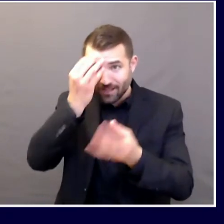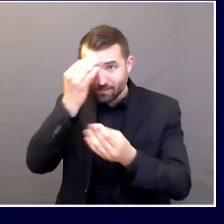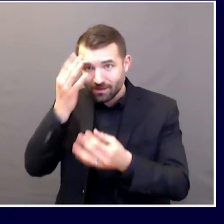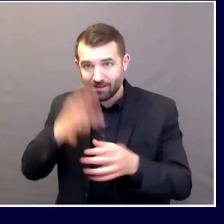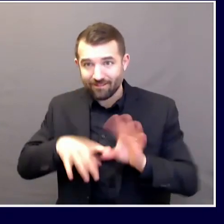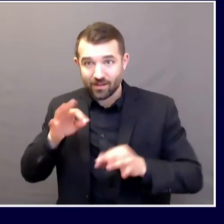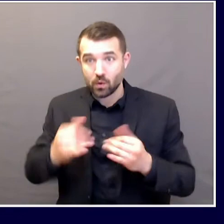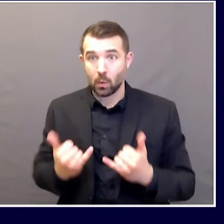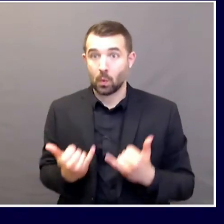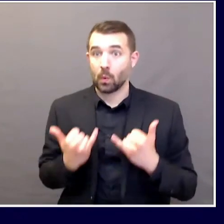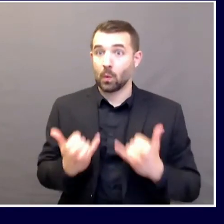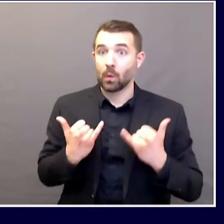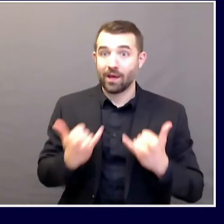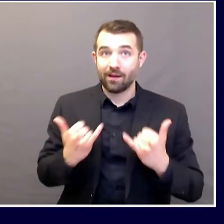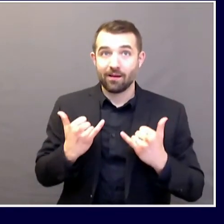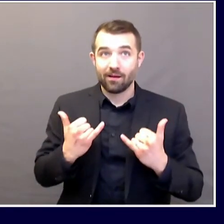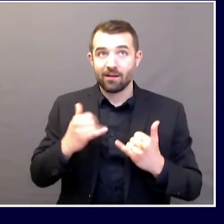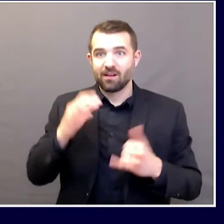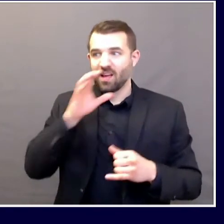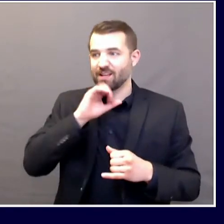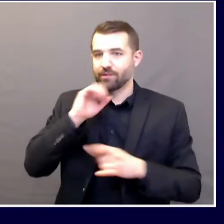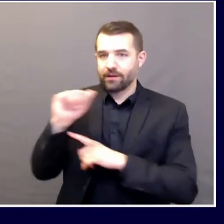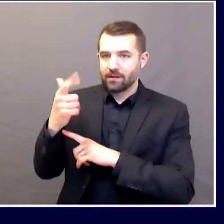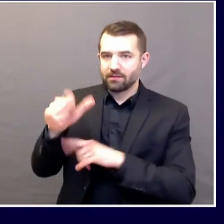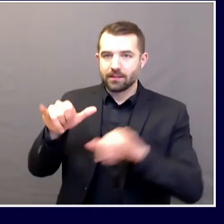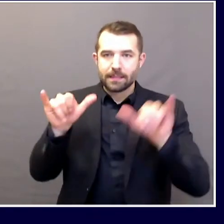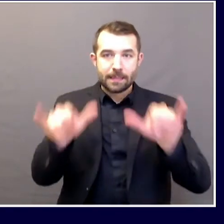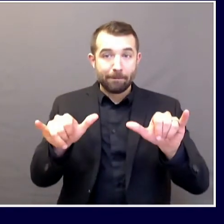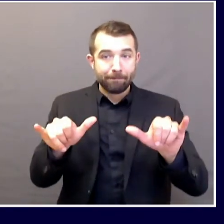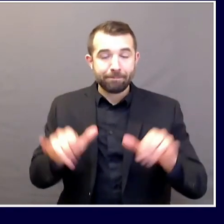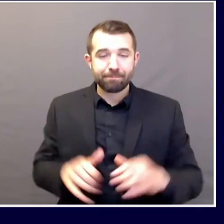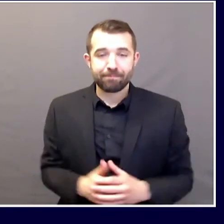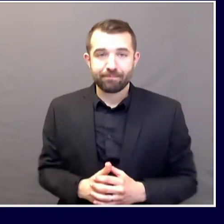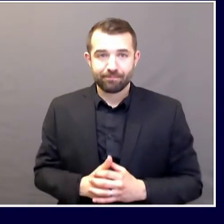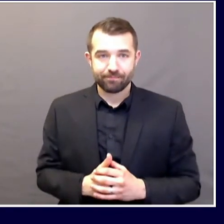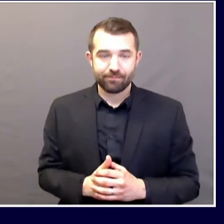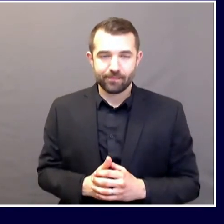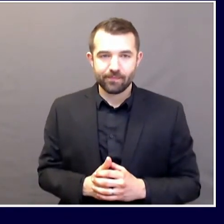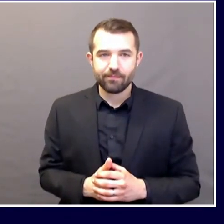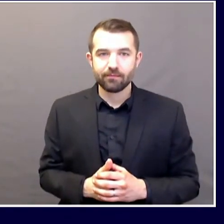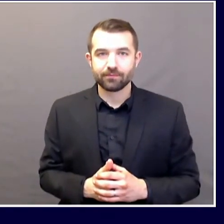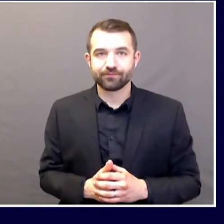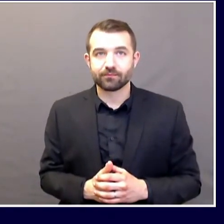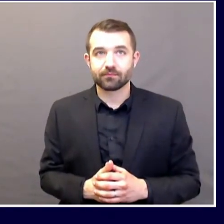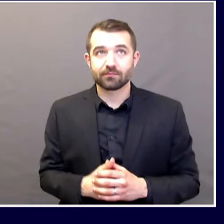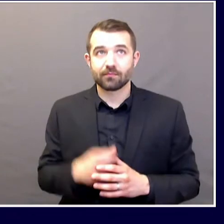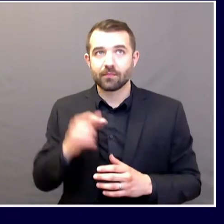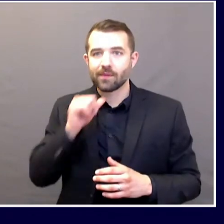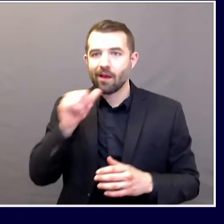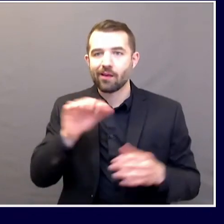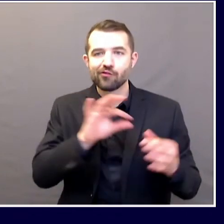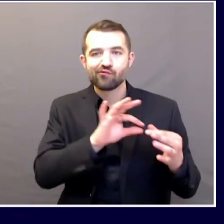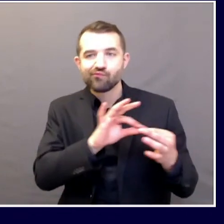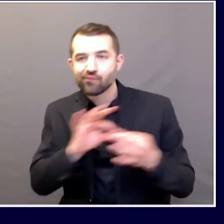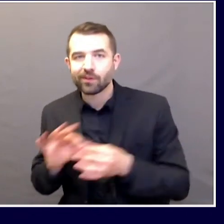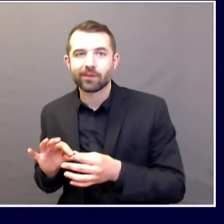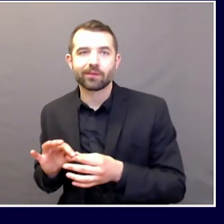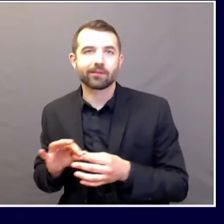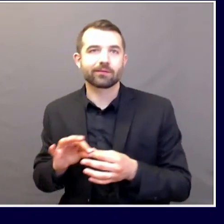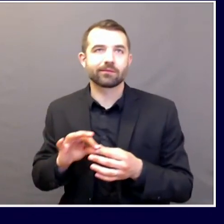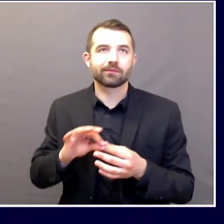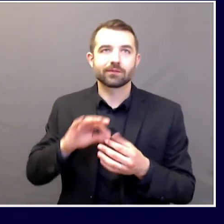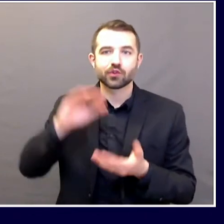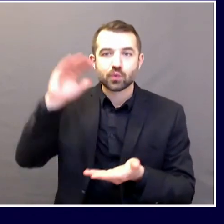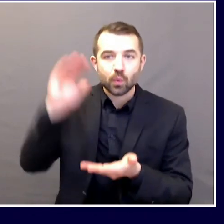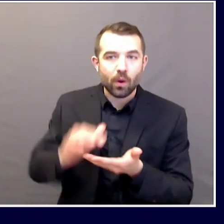to the age-based approach, and that's not so much that's not related to vaccine supply. It's just more related